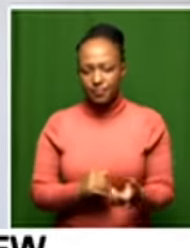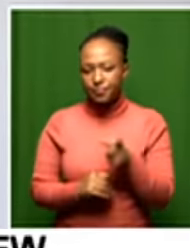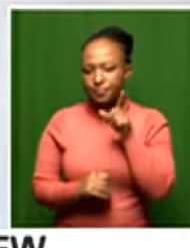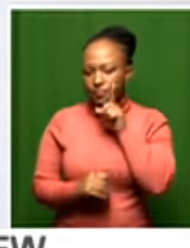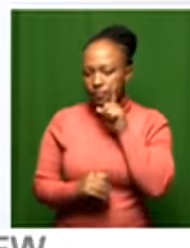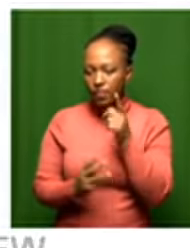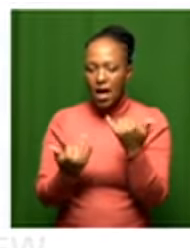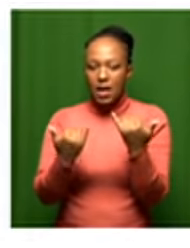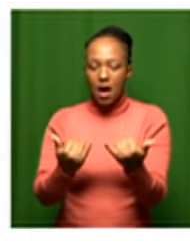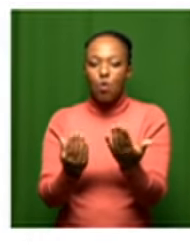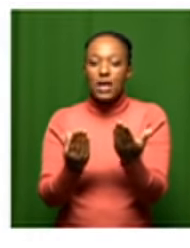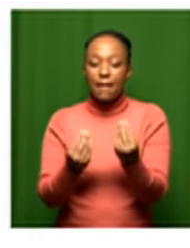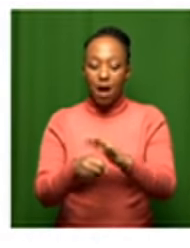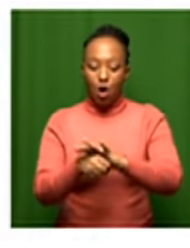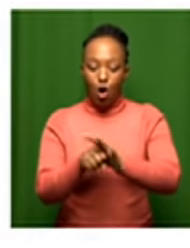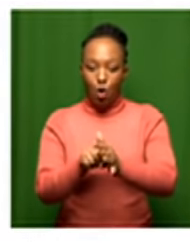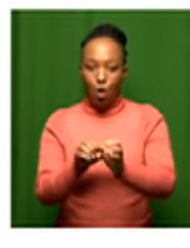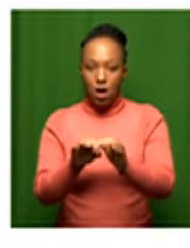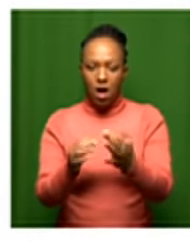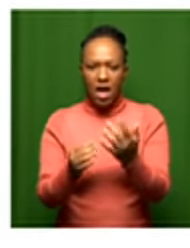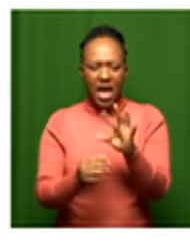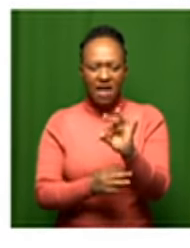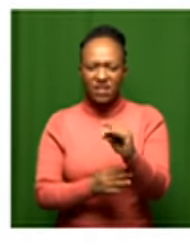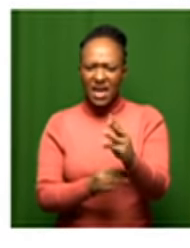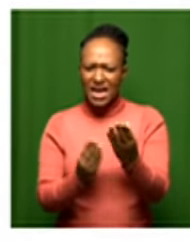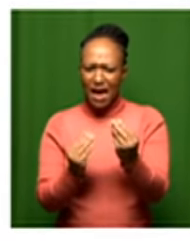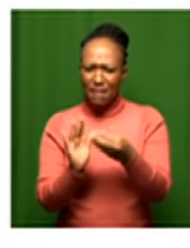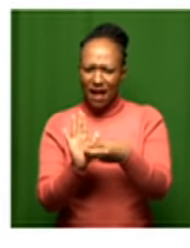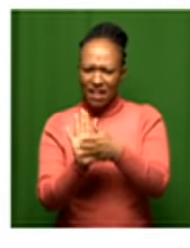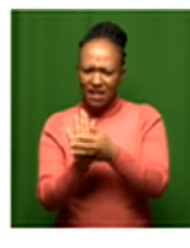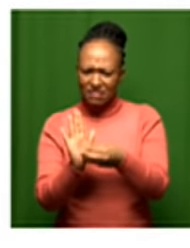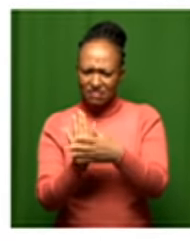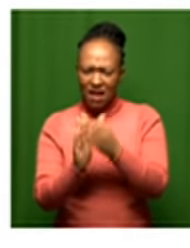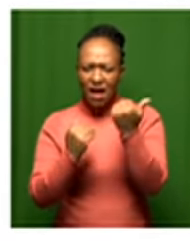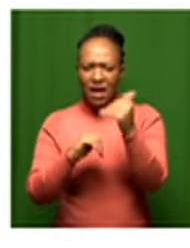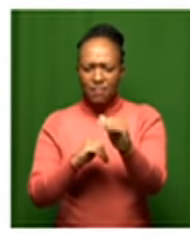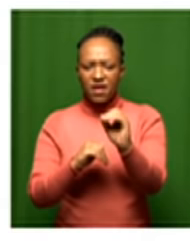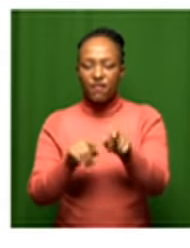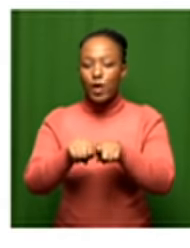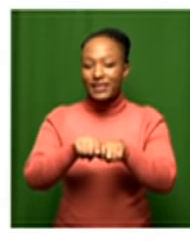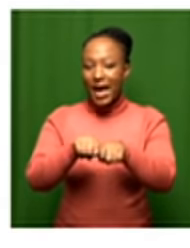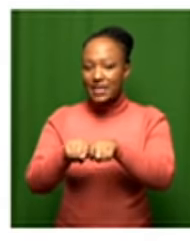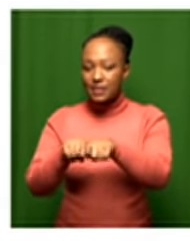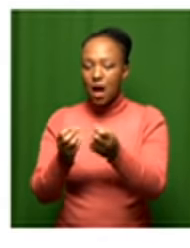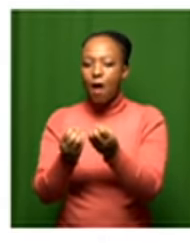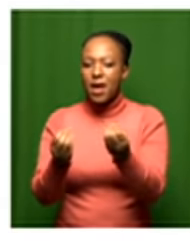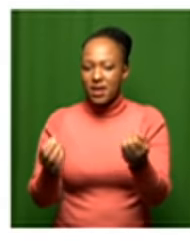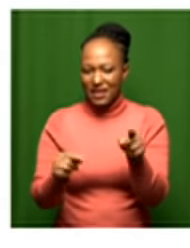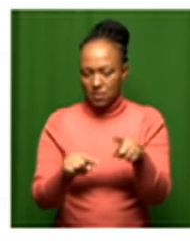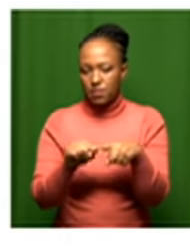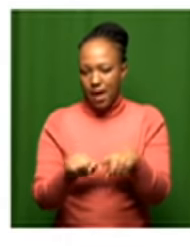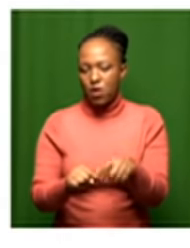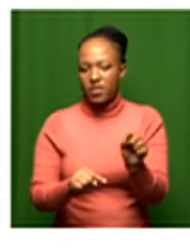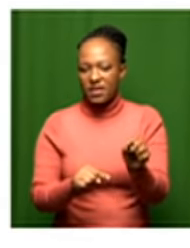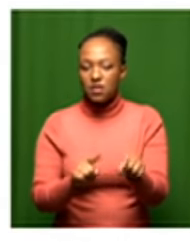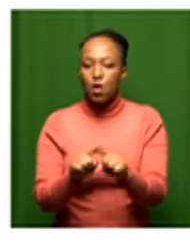specifically at the number of cases that we're reporting, it is certainly limited by the number of tests that we do conduct. And